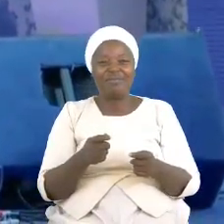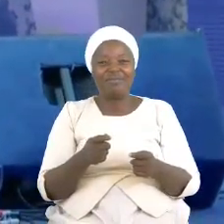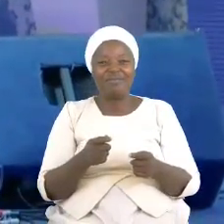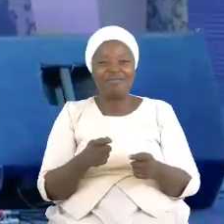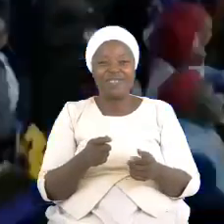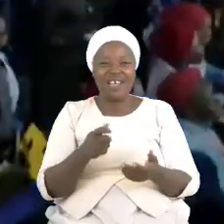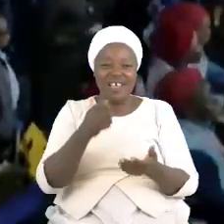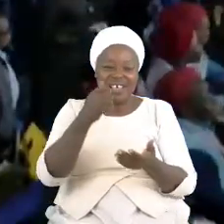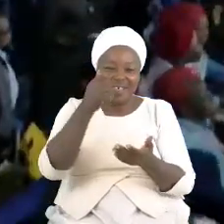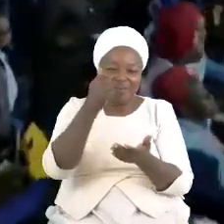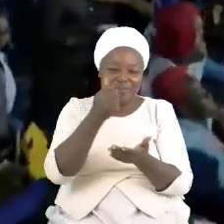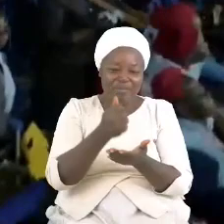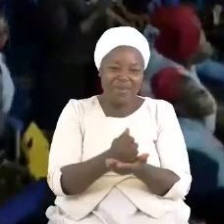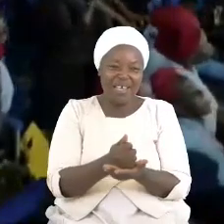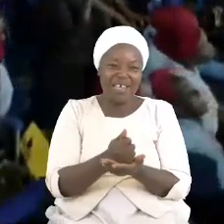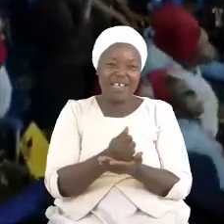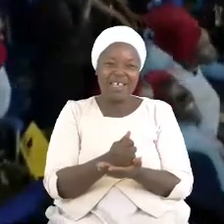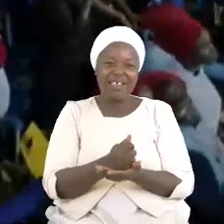Amen.